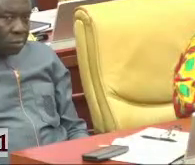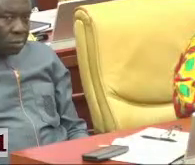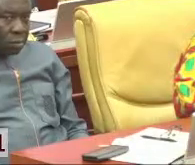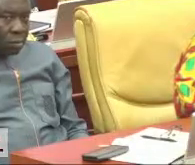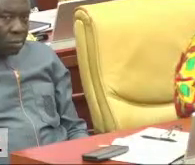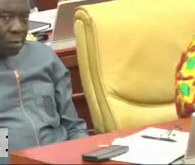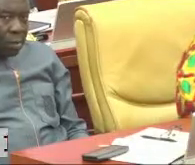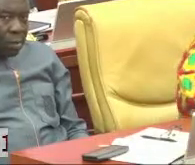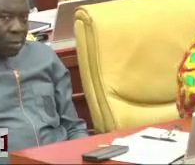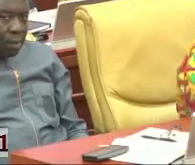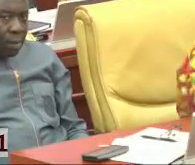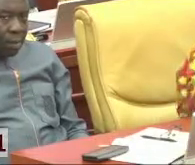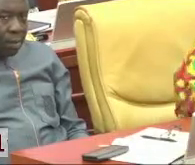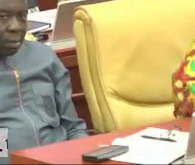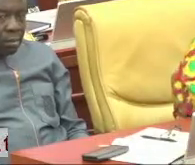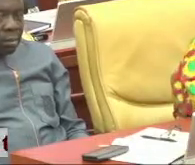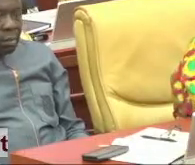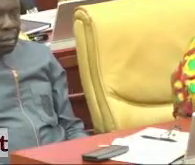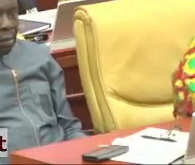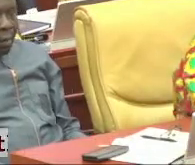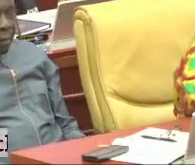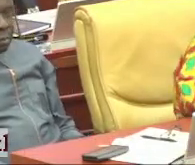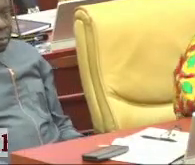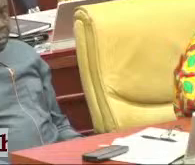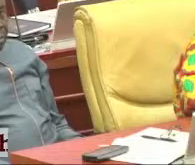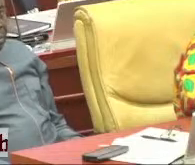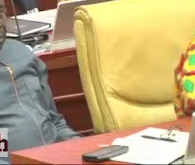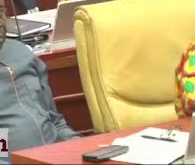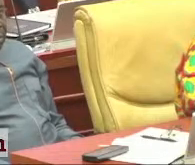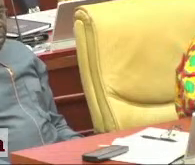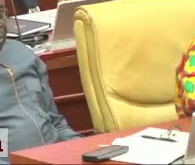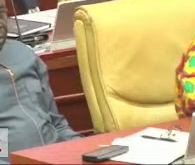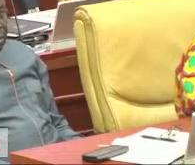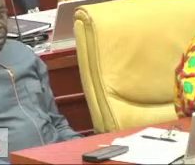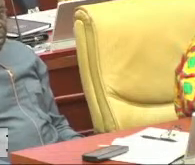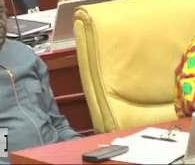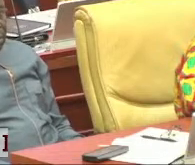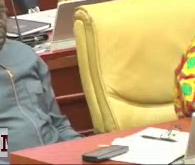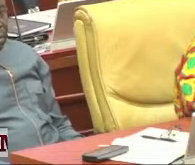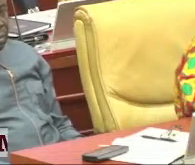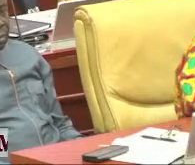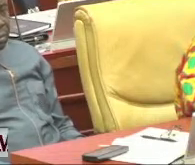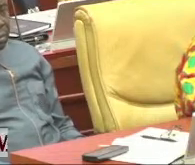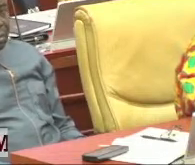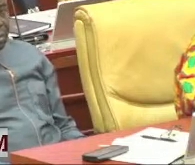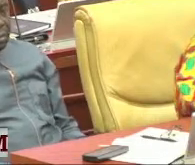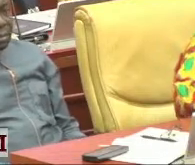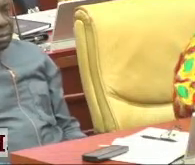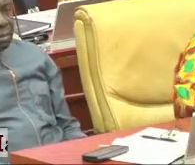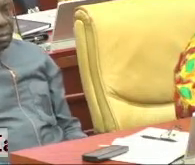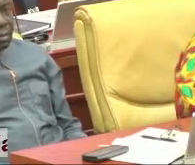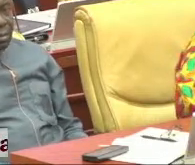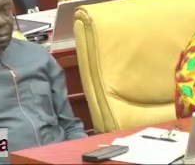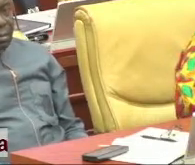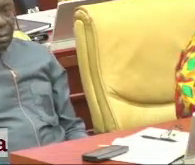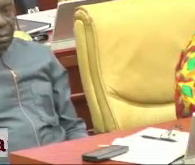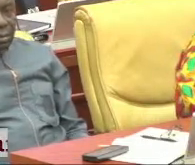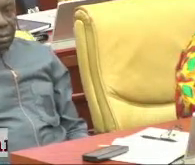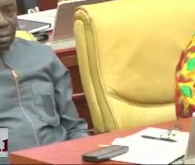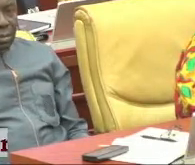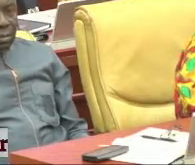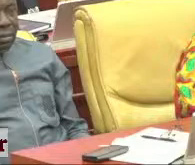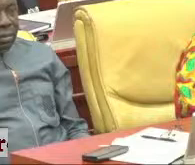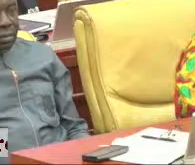roll out the implementation of the $10 billion Big Push policy for strategic infrastructure